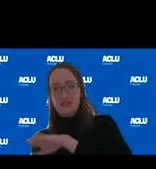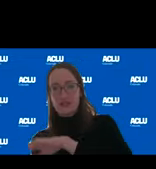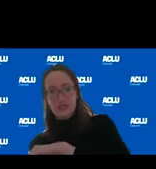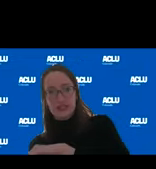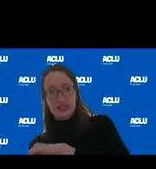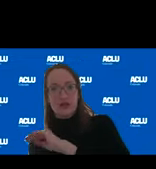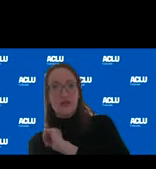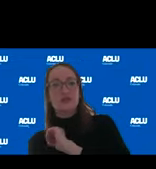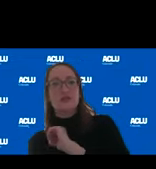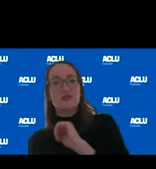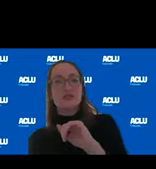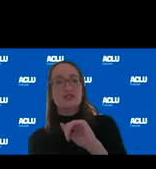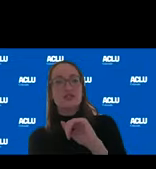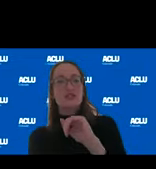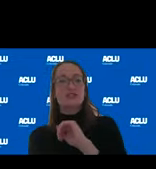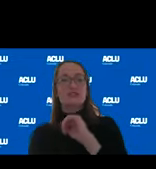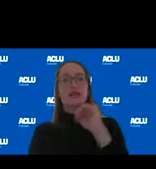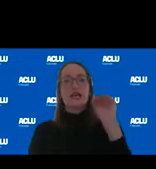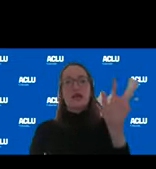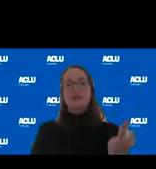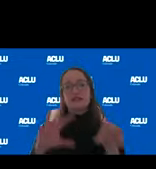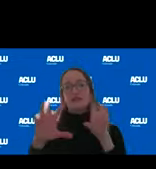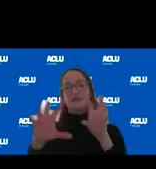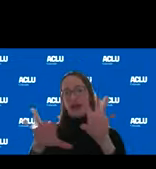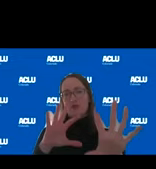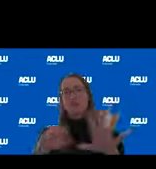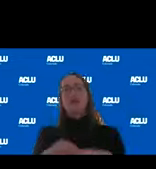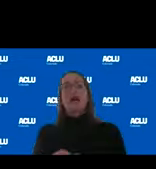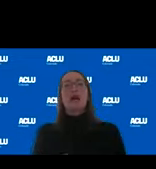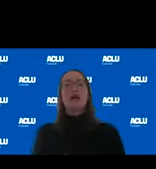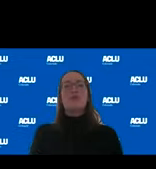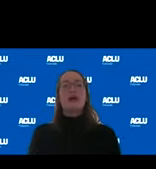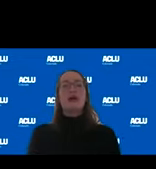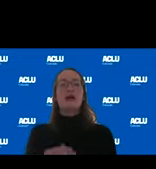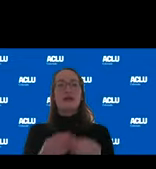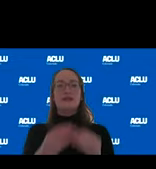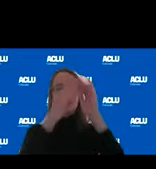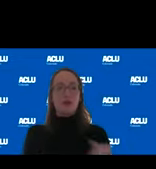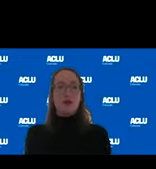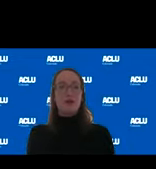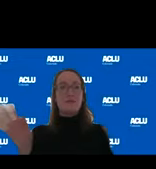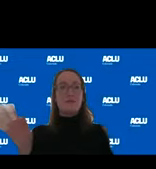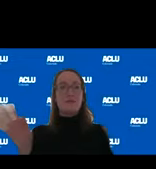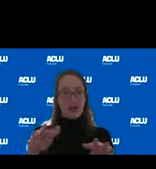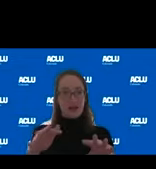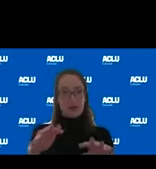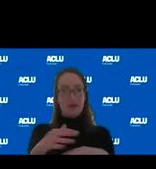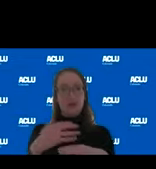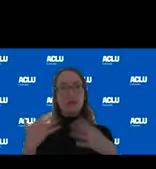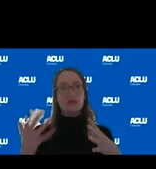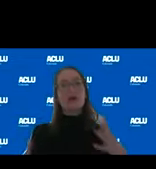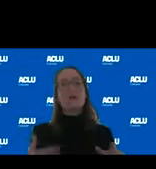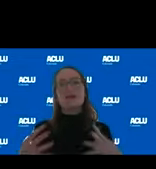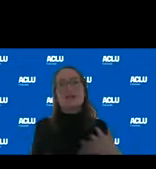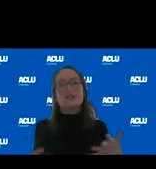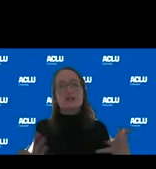state jurisdiction when it comes to the administration of elections, and then state versus county. And to zoom all the way back up, when we